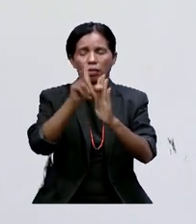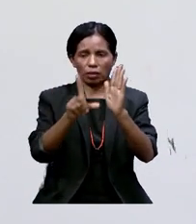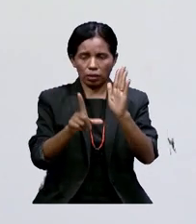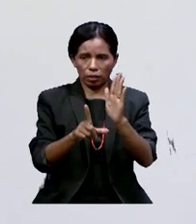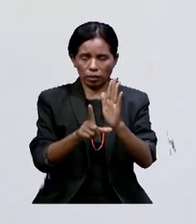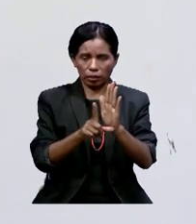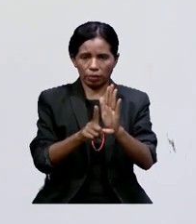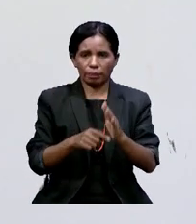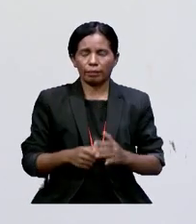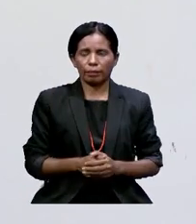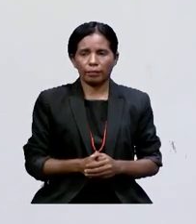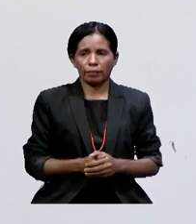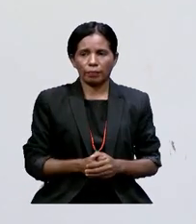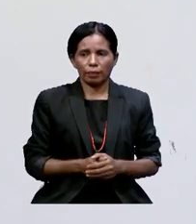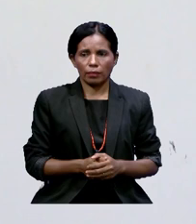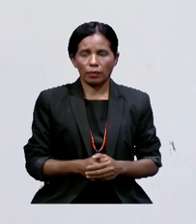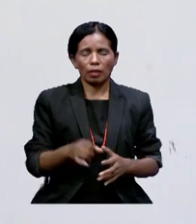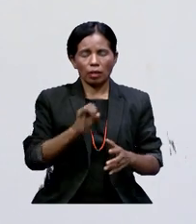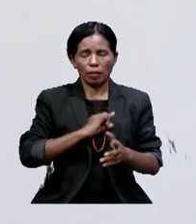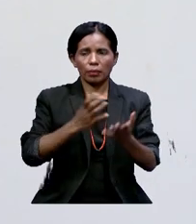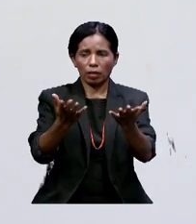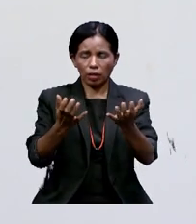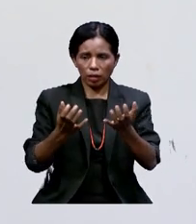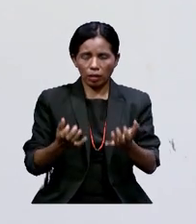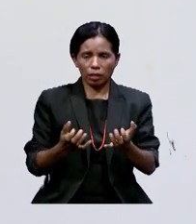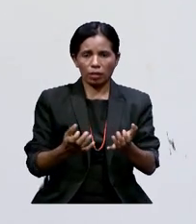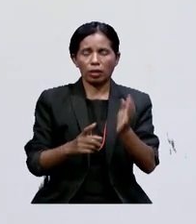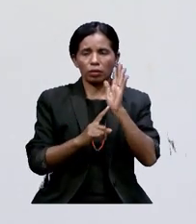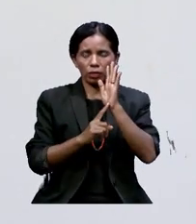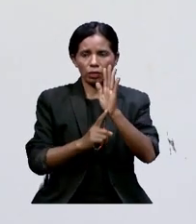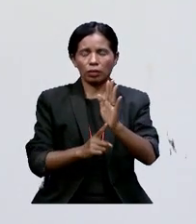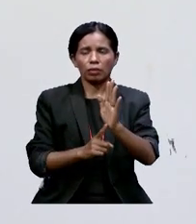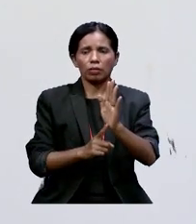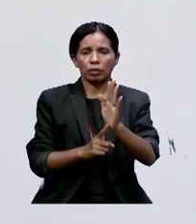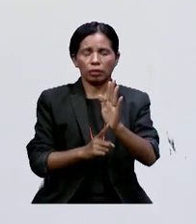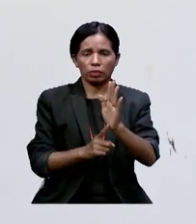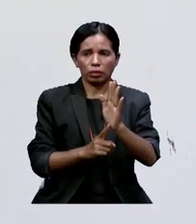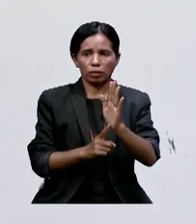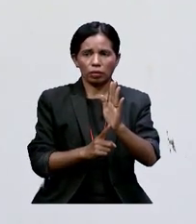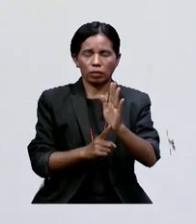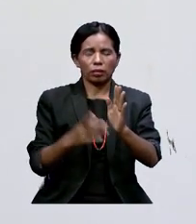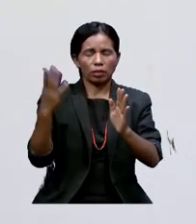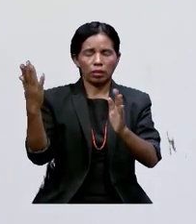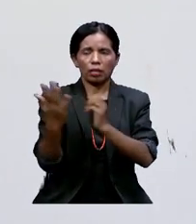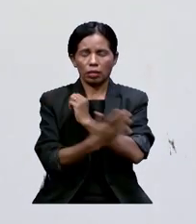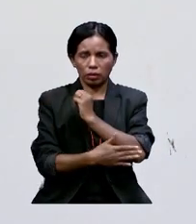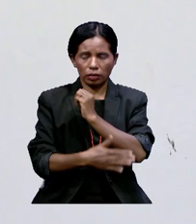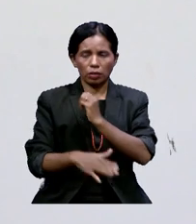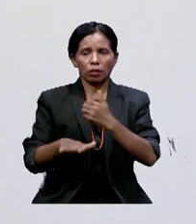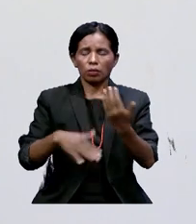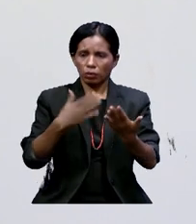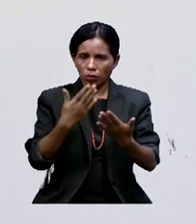membership of Timor-Leste. But I want to emphasize that the role of the national parliament is